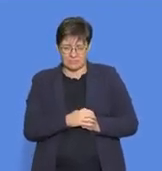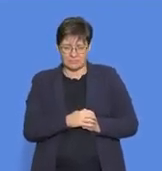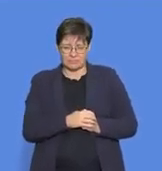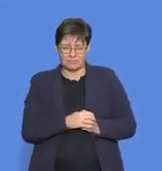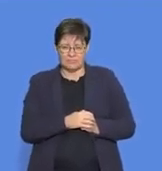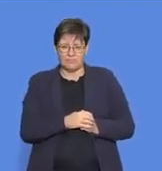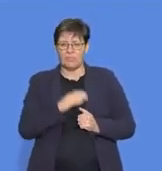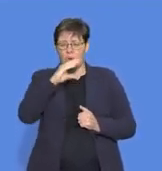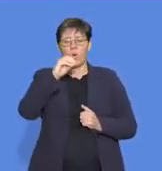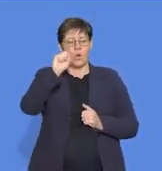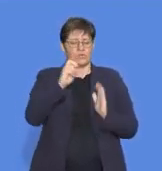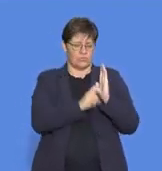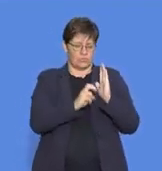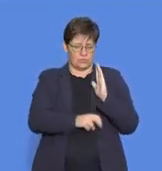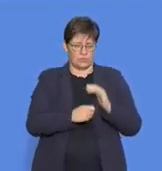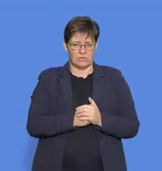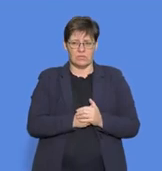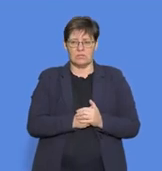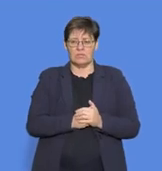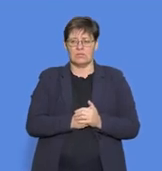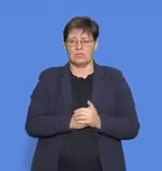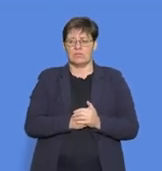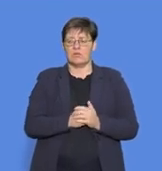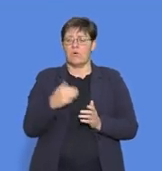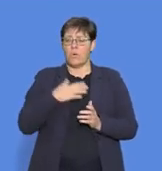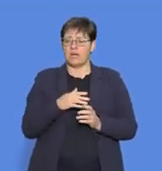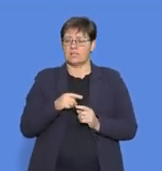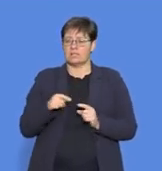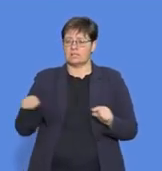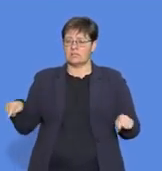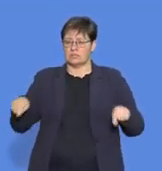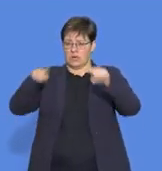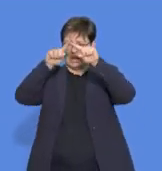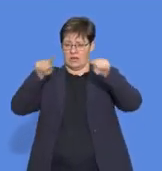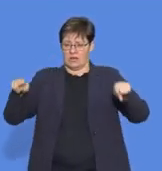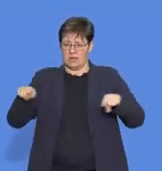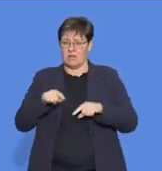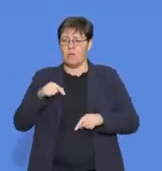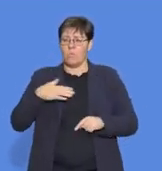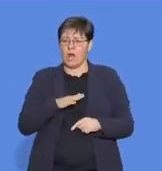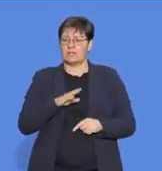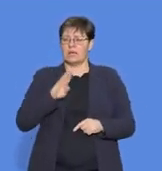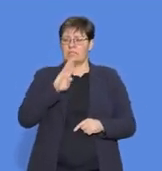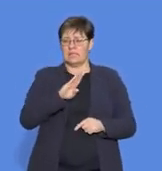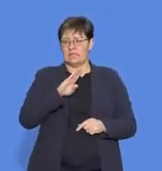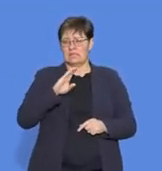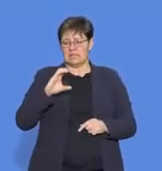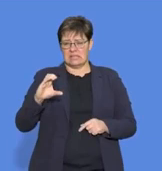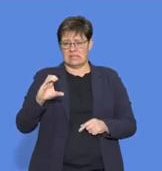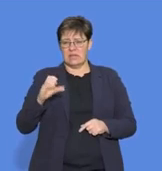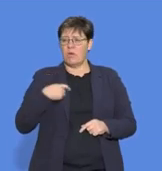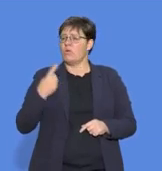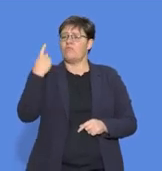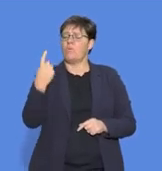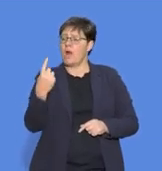are being asked to find something in this triangle. We want to find the value of BC. But in this triangle, we have